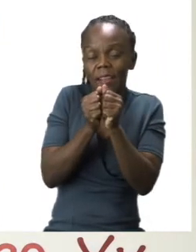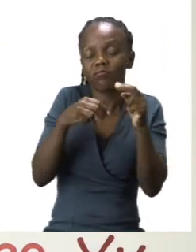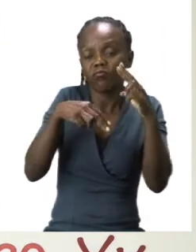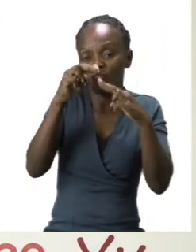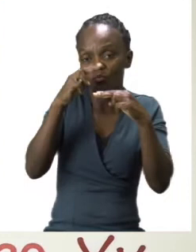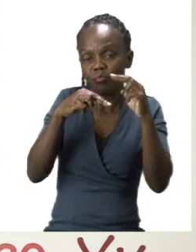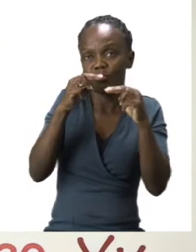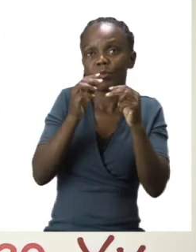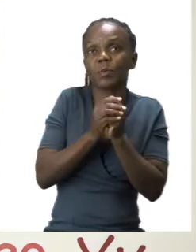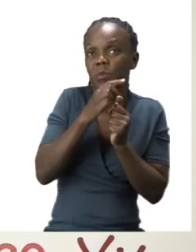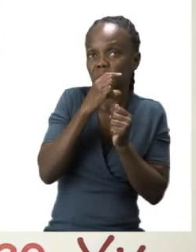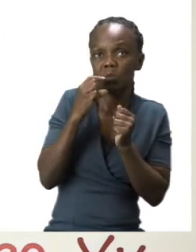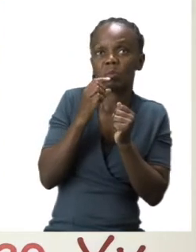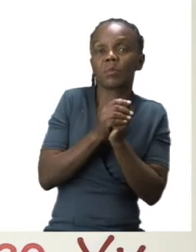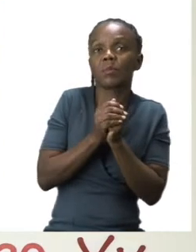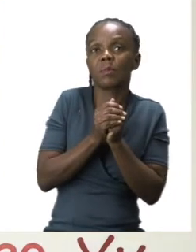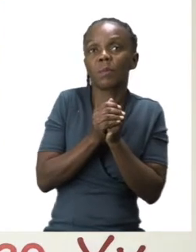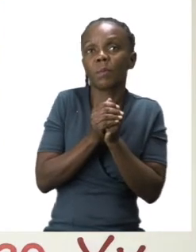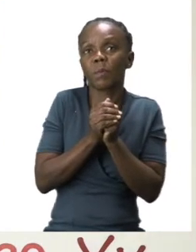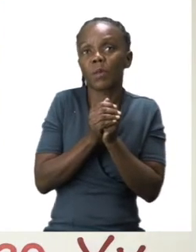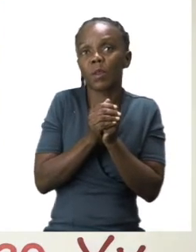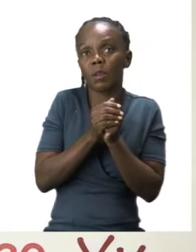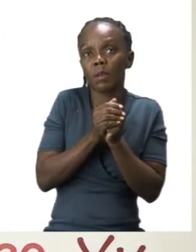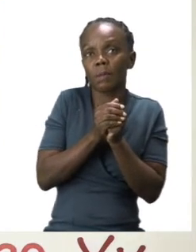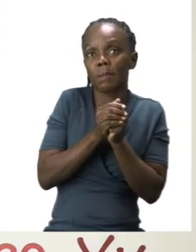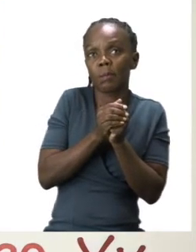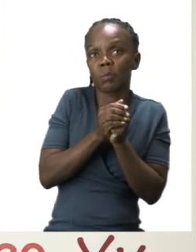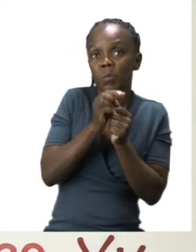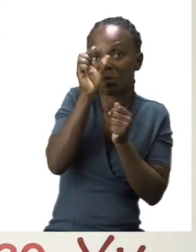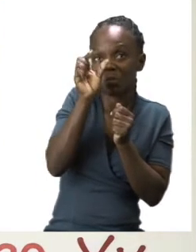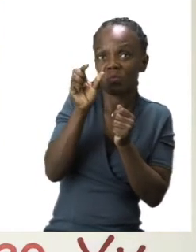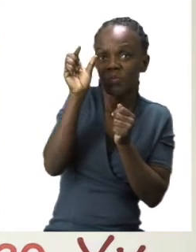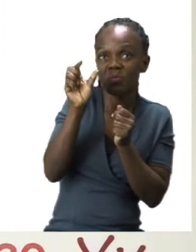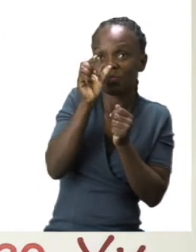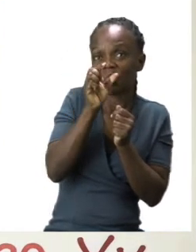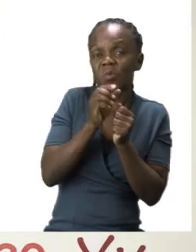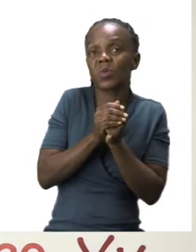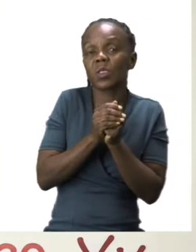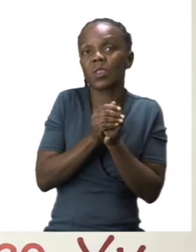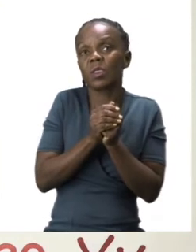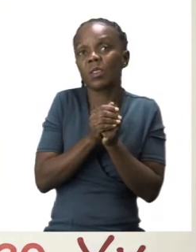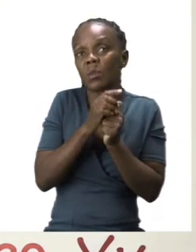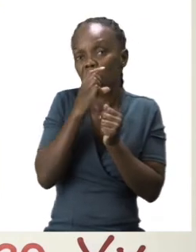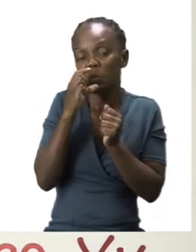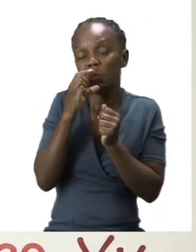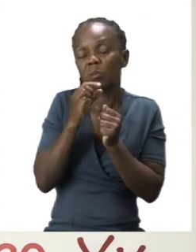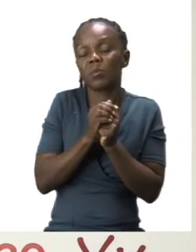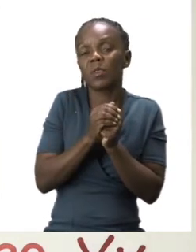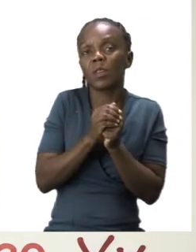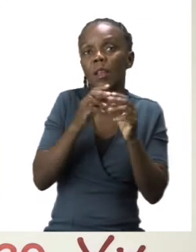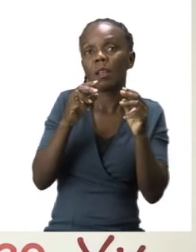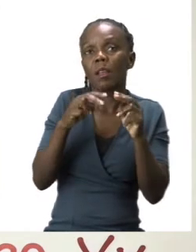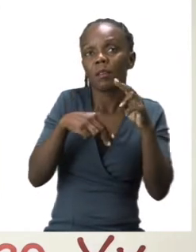is a flat, so is this one, and this one, and this one, and this one, and this one. Now,